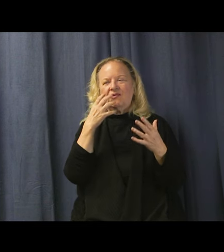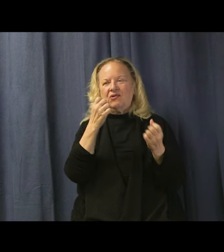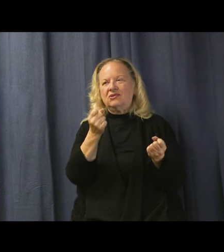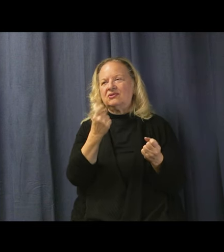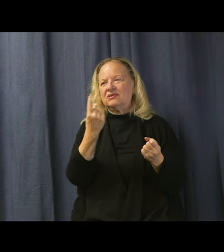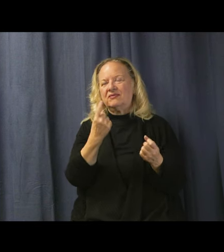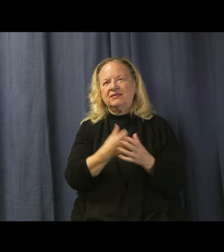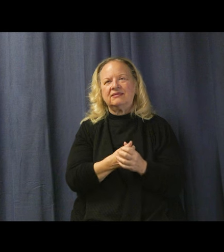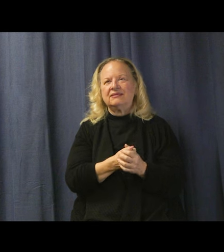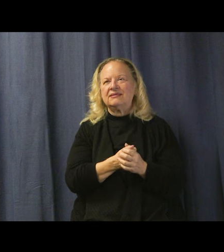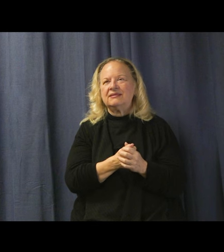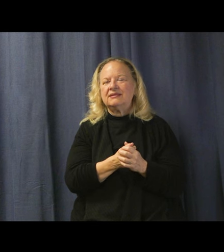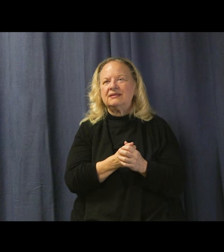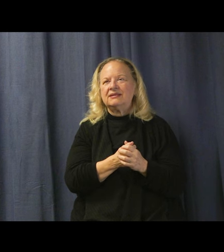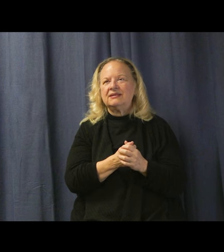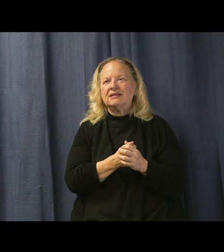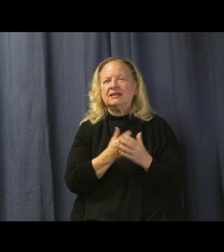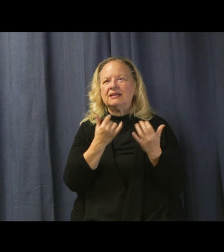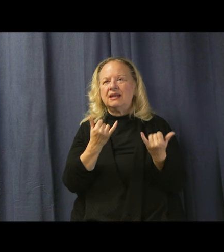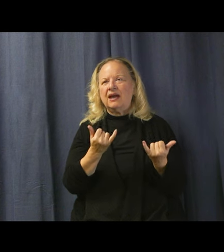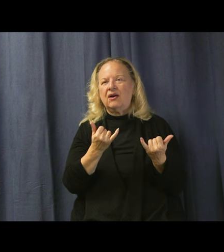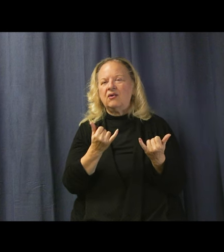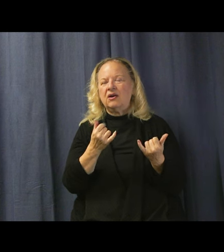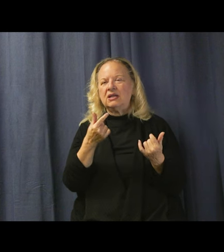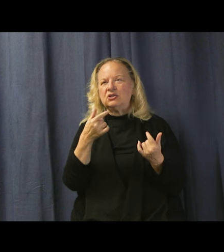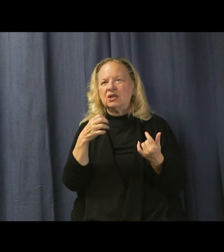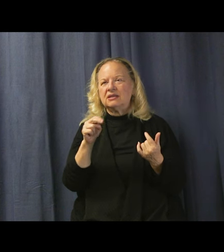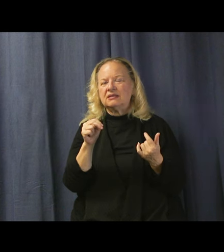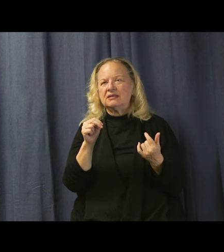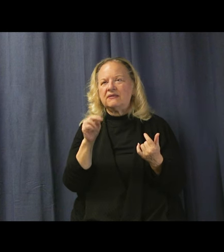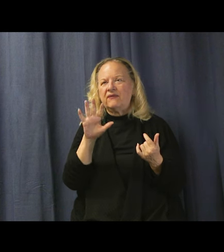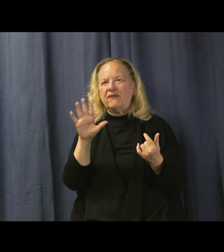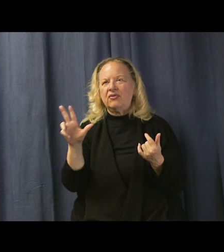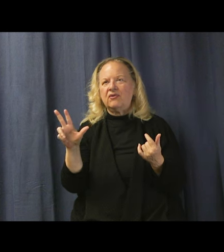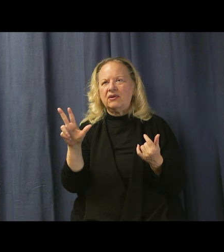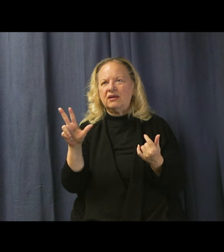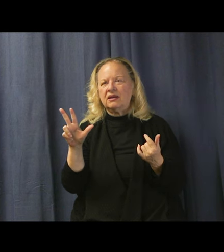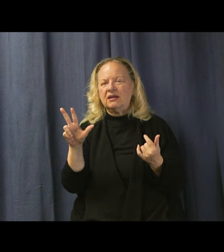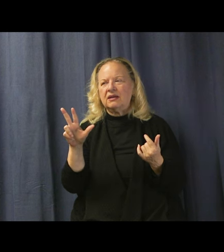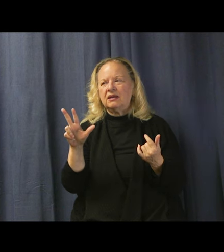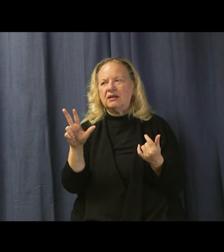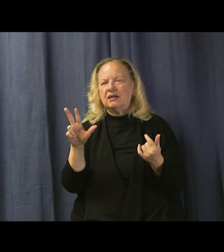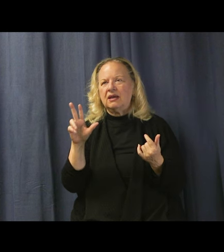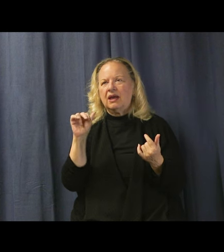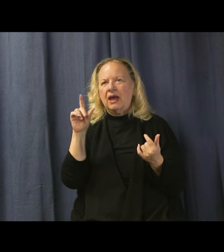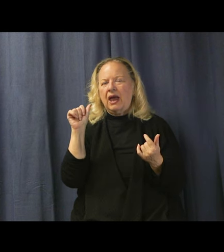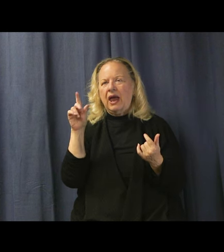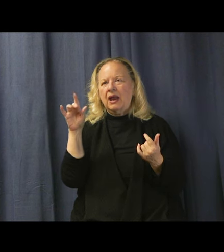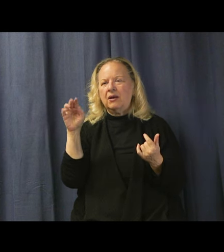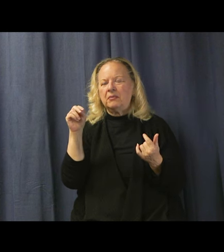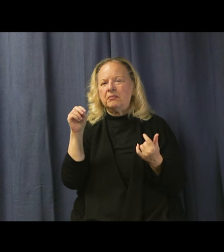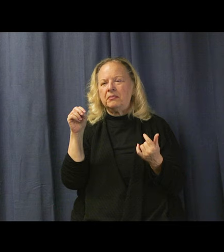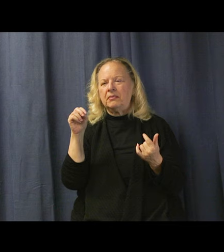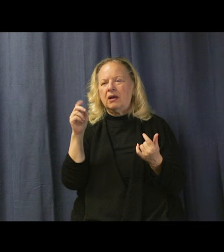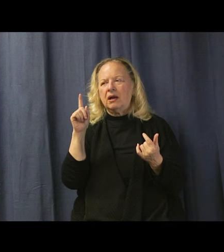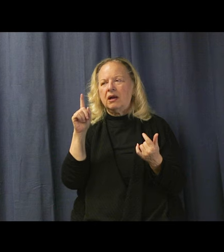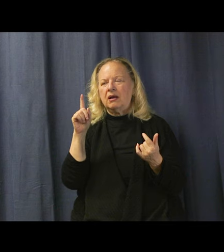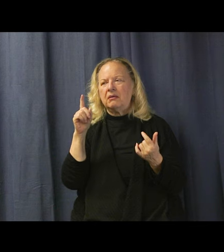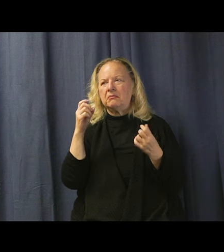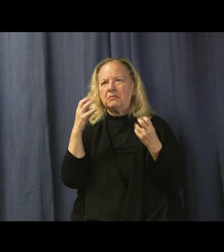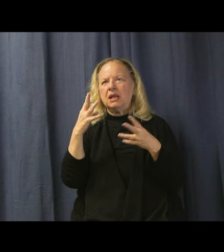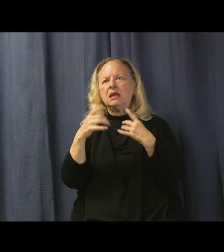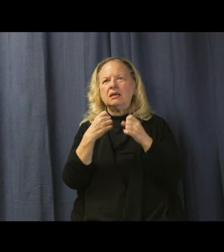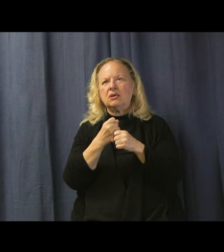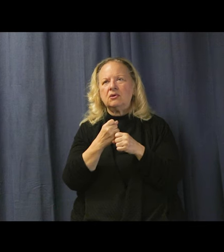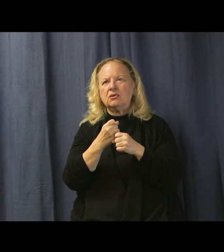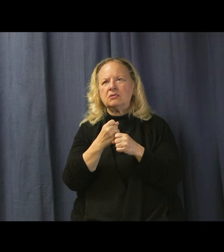Lord. Now, in Genesis 5:3, it says, Adam lived 130 years and begot a son in his own likeness after